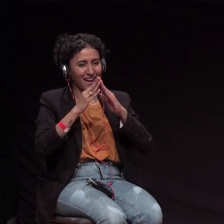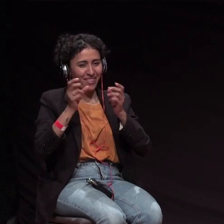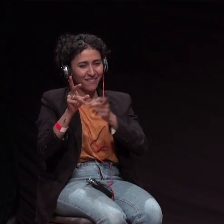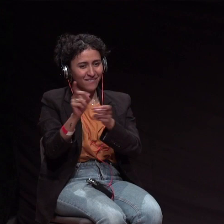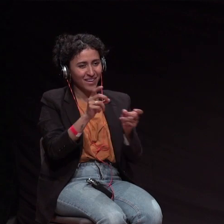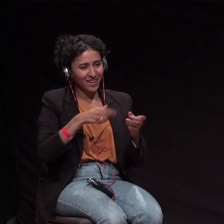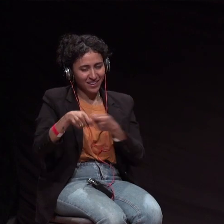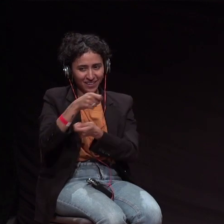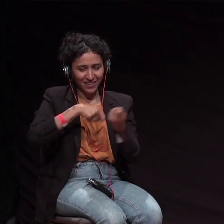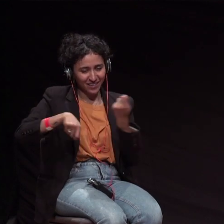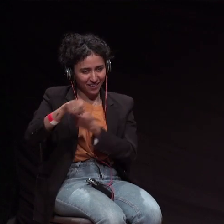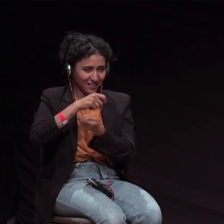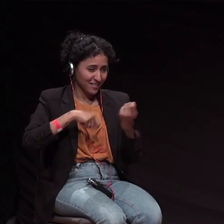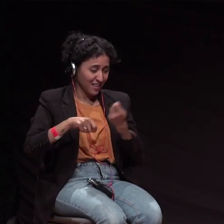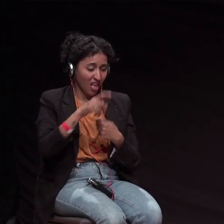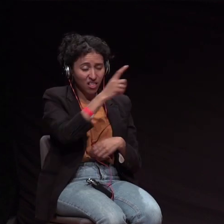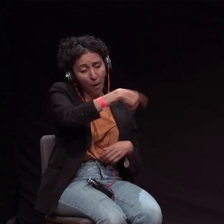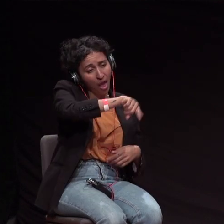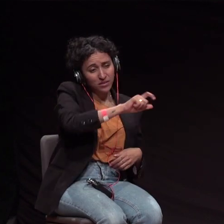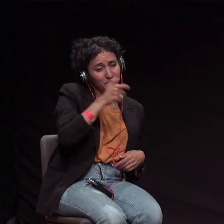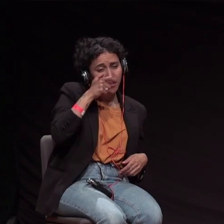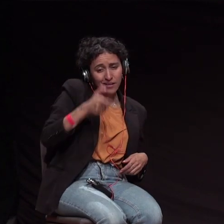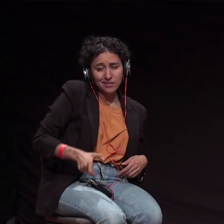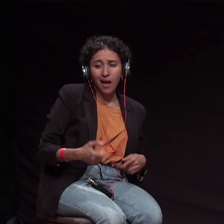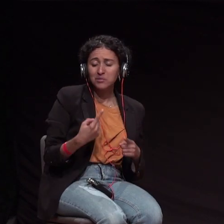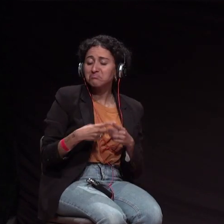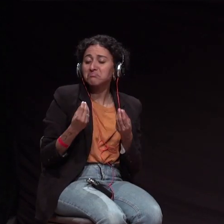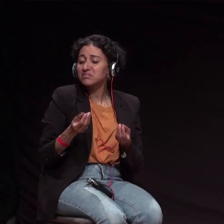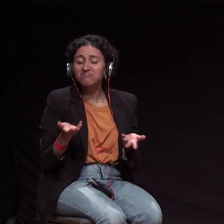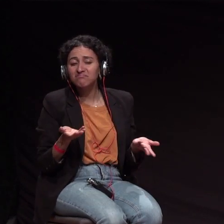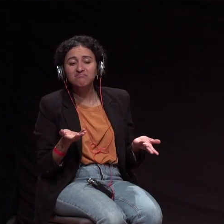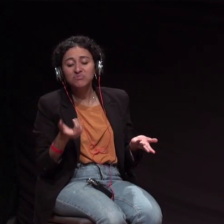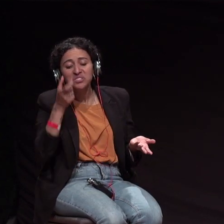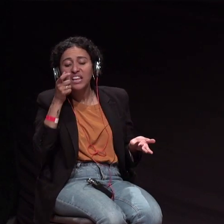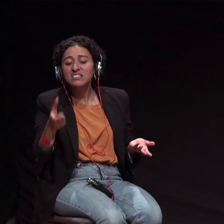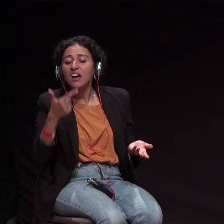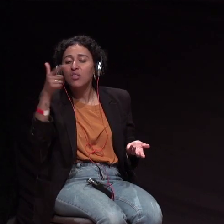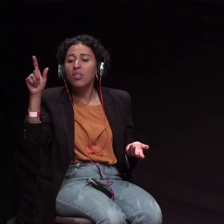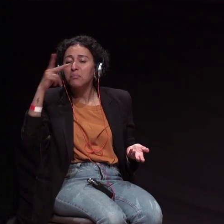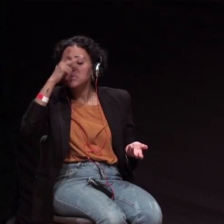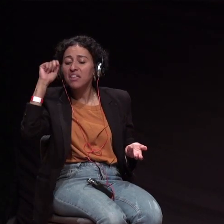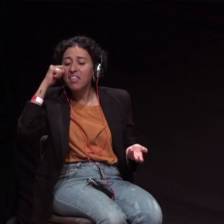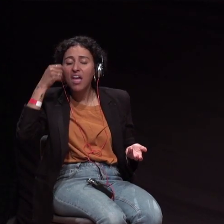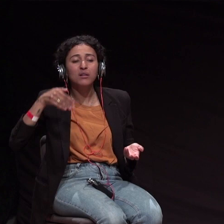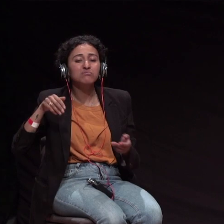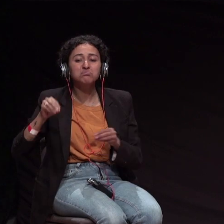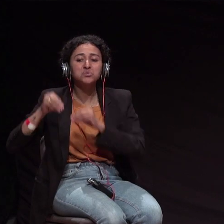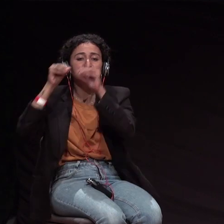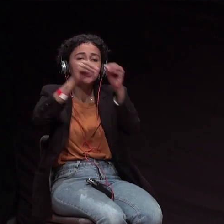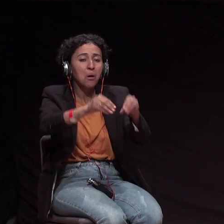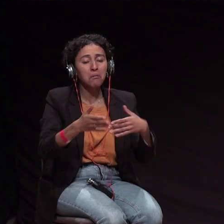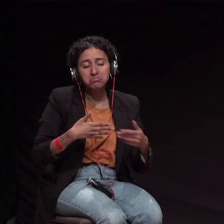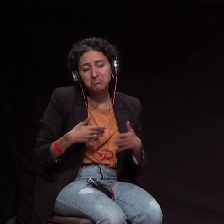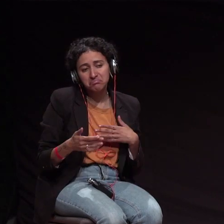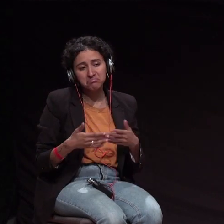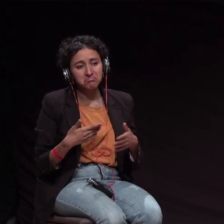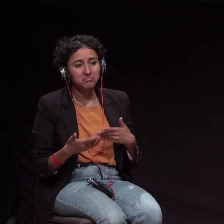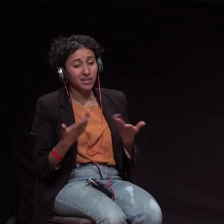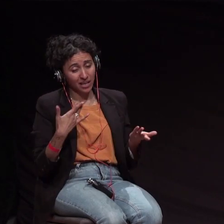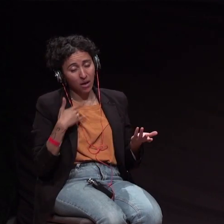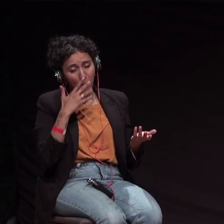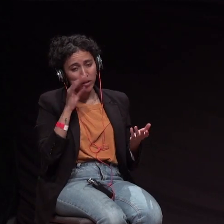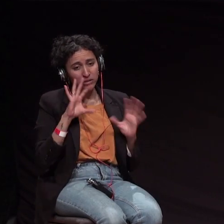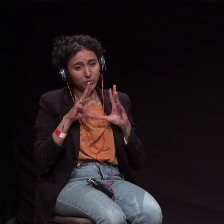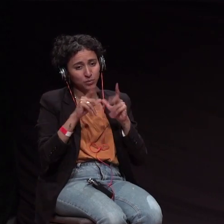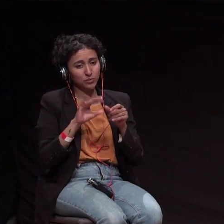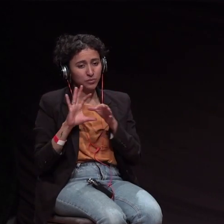well, one, museum governance in a way, but also just, like, everything's really interconnected, and until we make those connections, gentrification as an